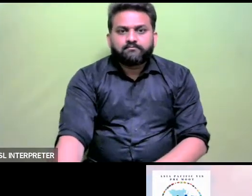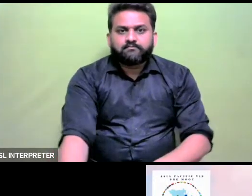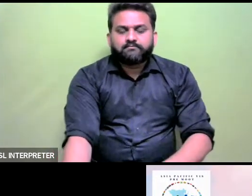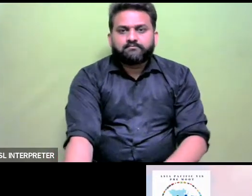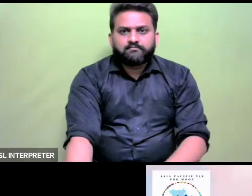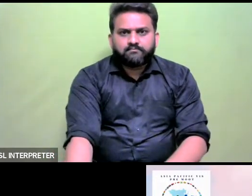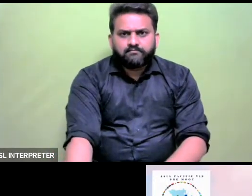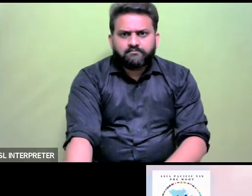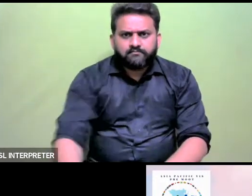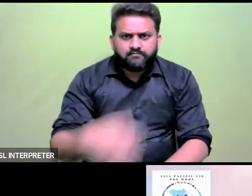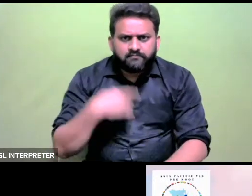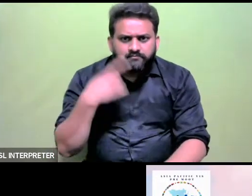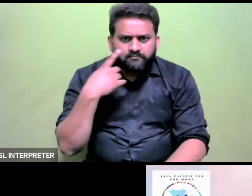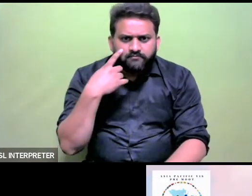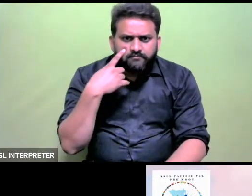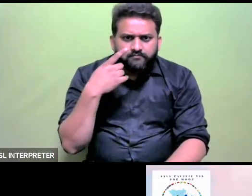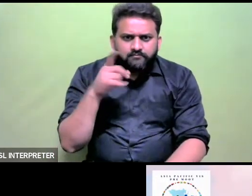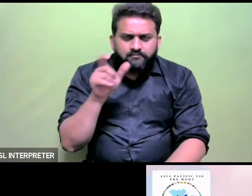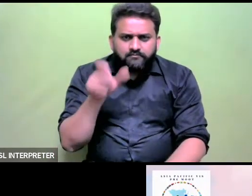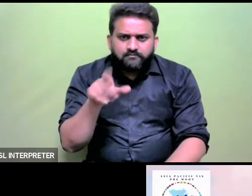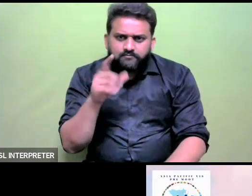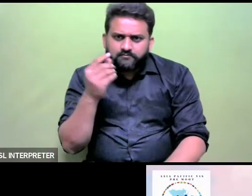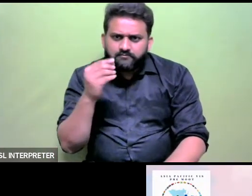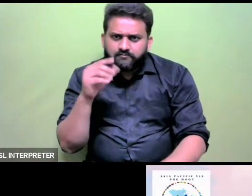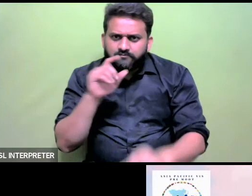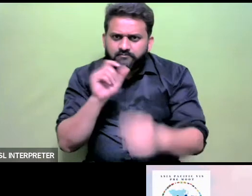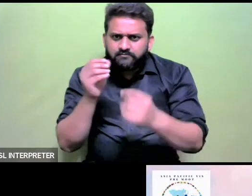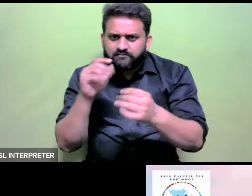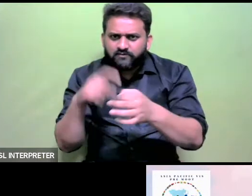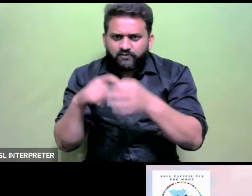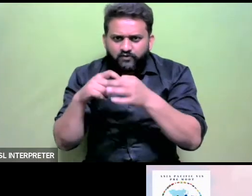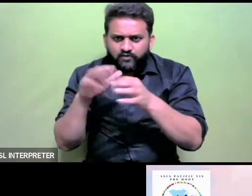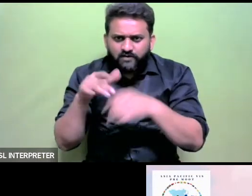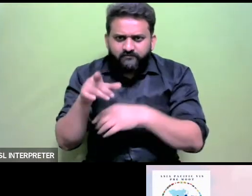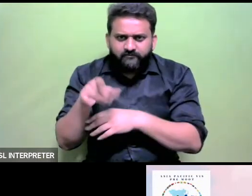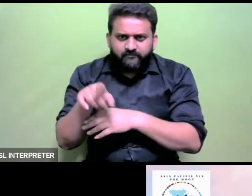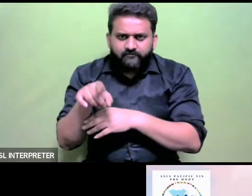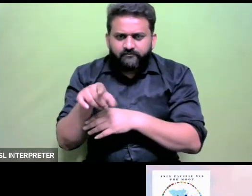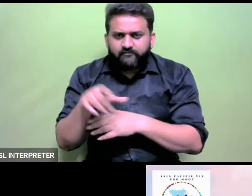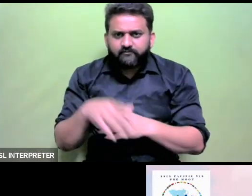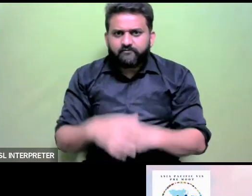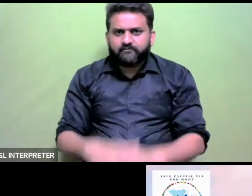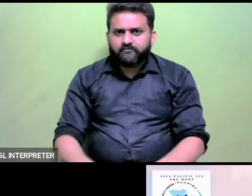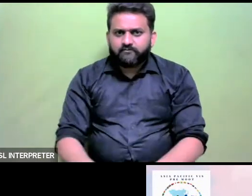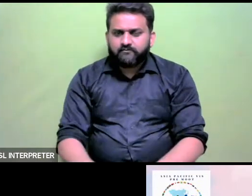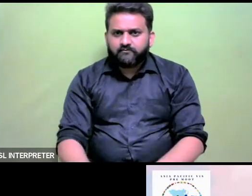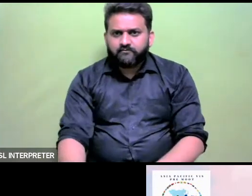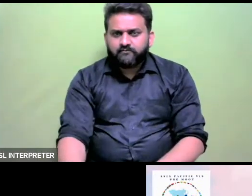I can see in the chat there is some question.